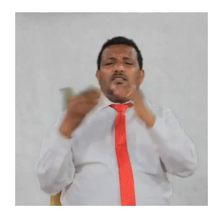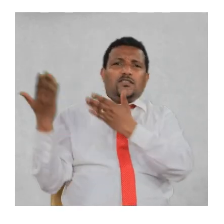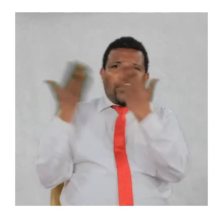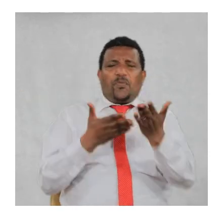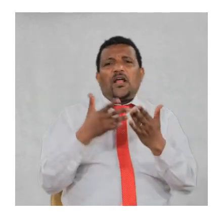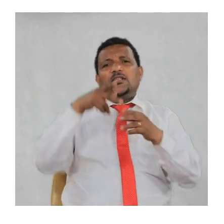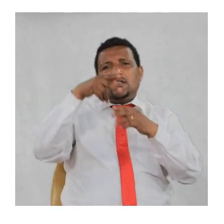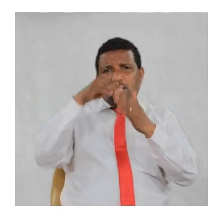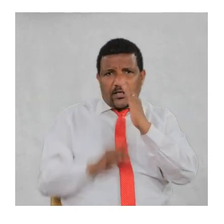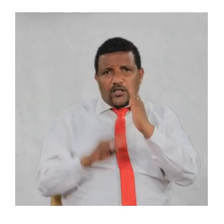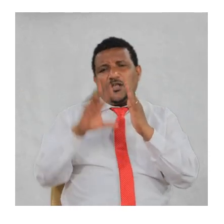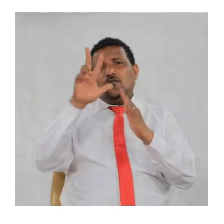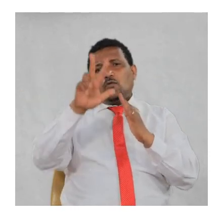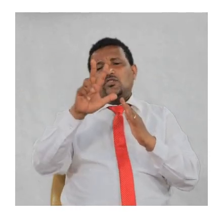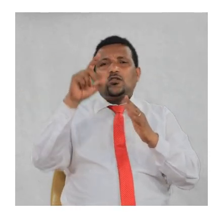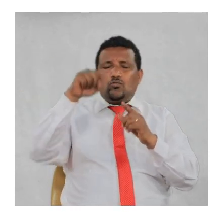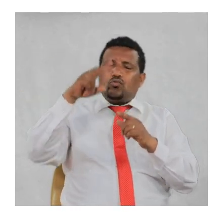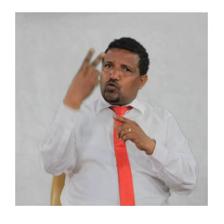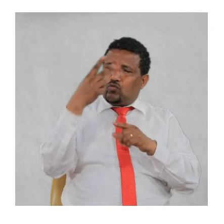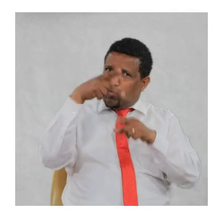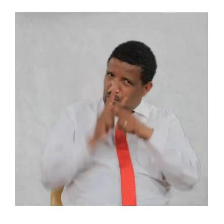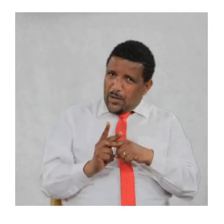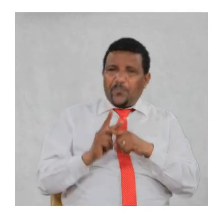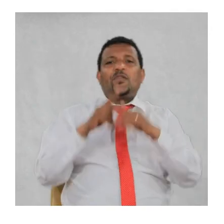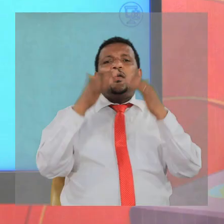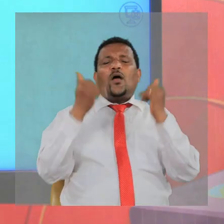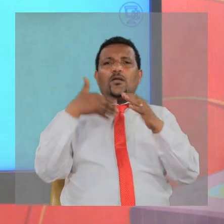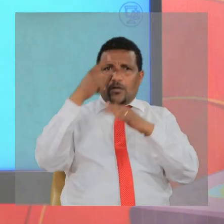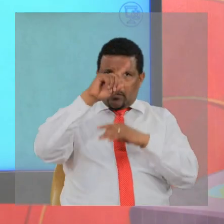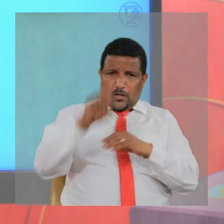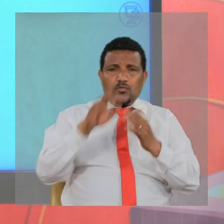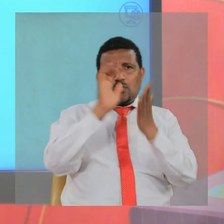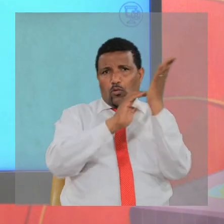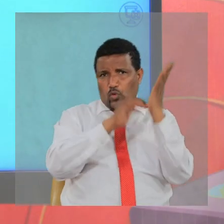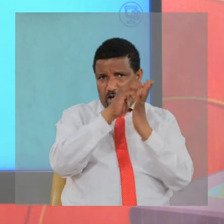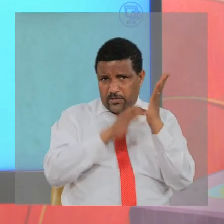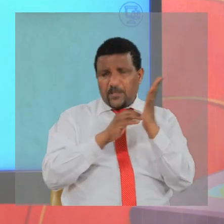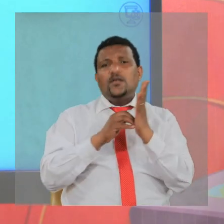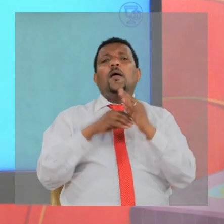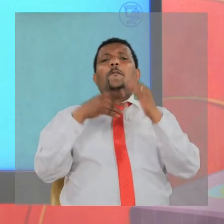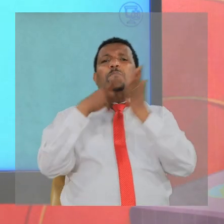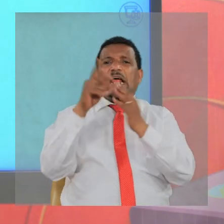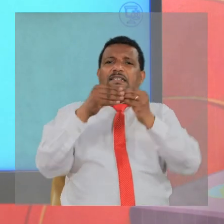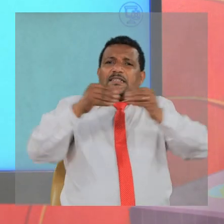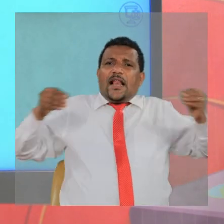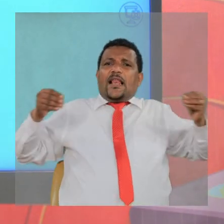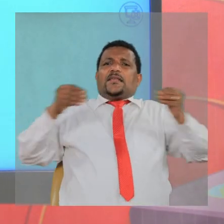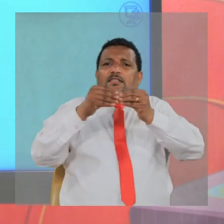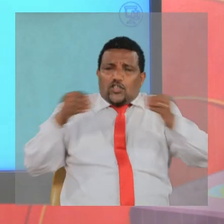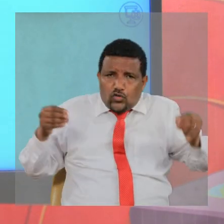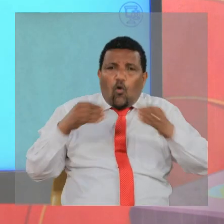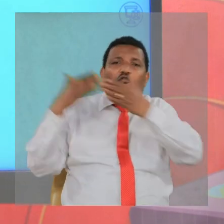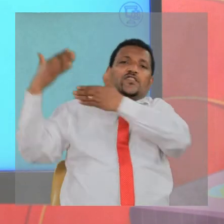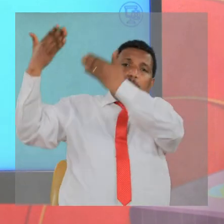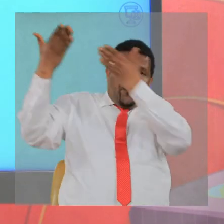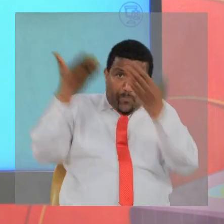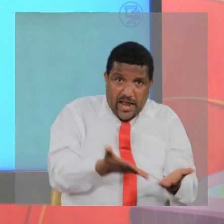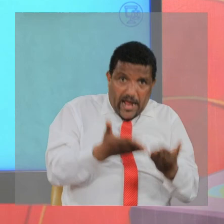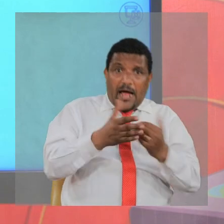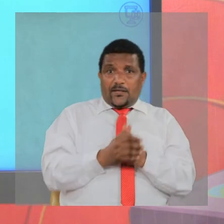3 kg to 2 kg, and then you are asked to calculate the price elasticity of